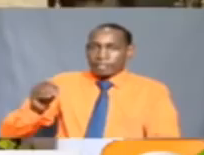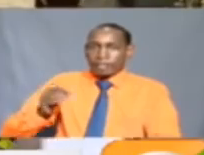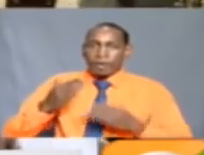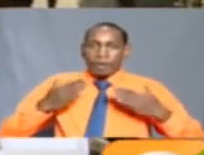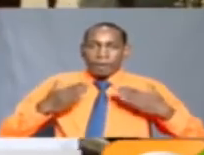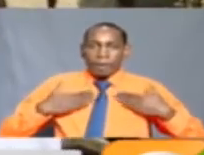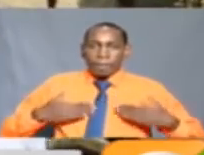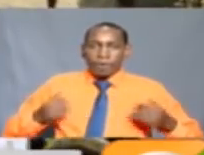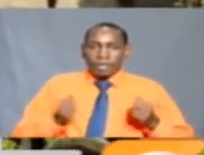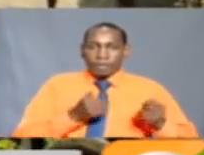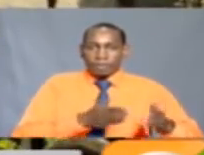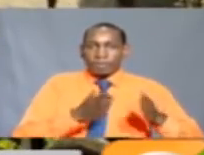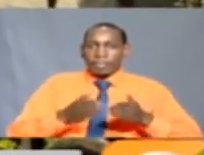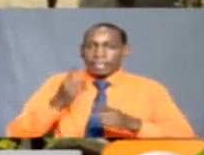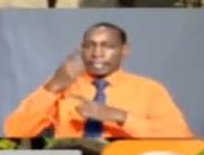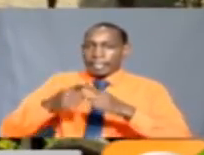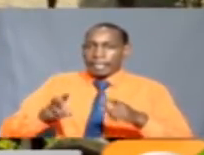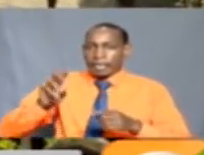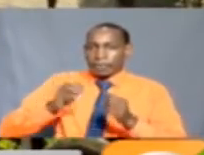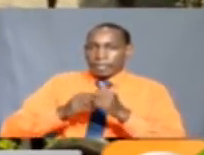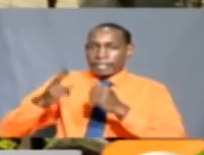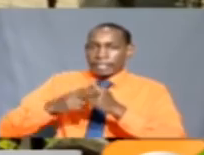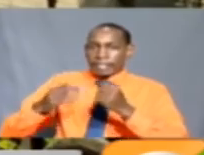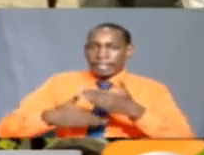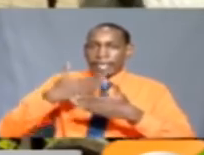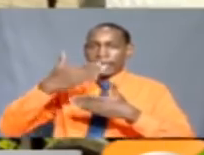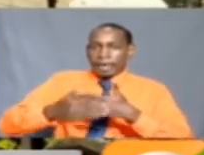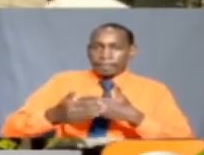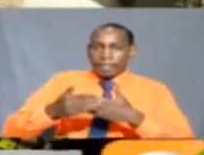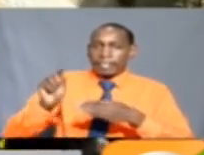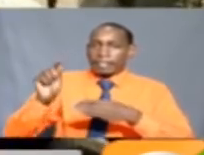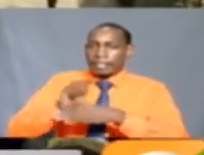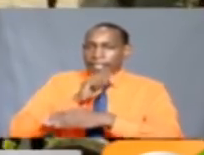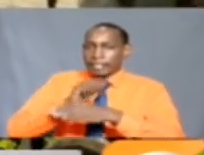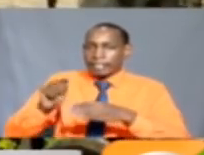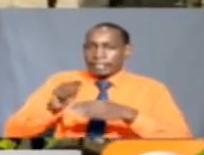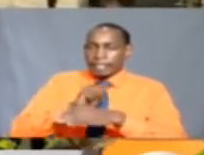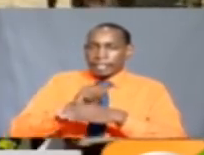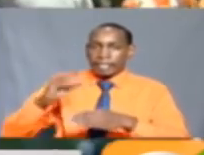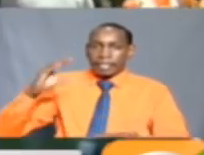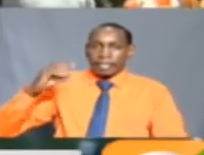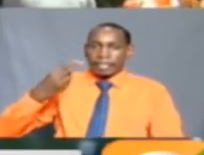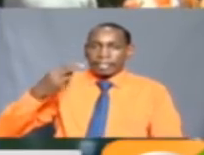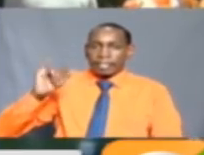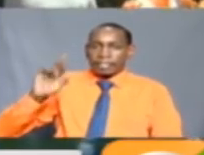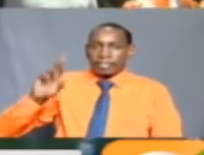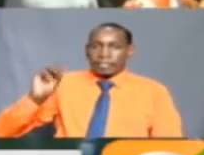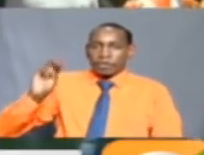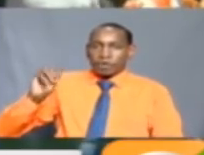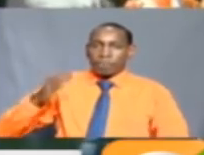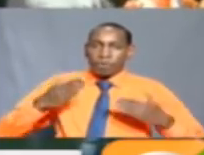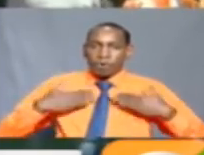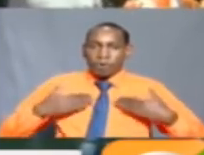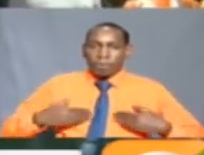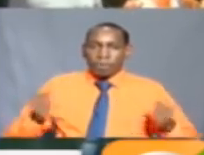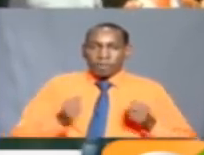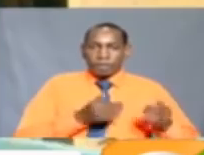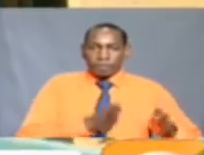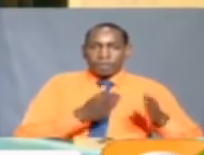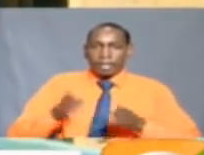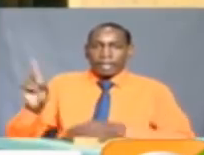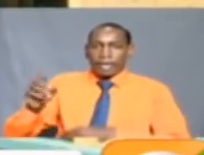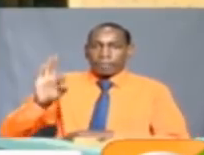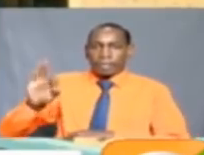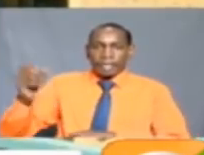Mortuary in 2017 after undergoing training at Chiromo Mortuary in Nairobi for 3 months.